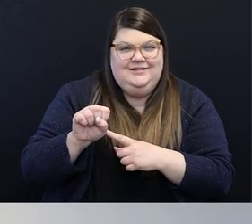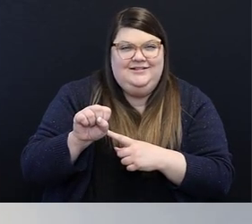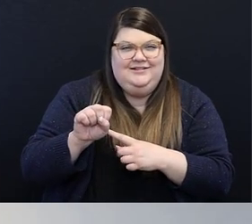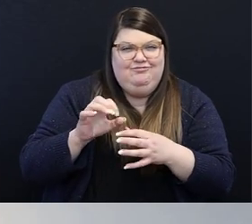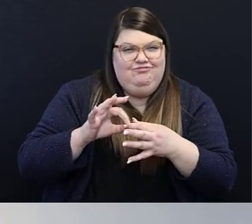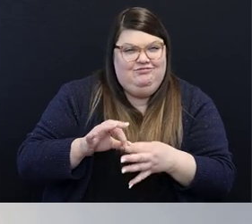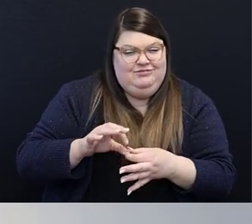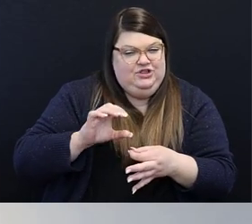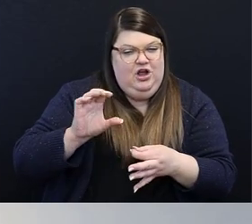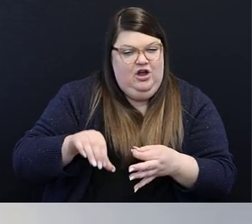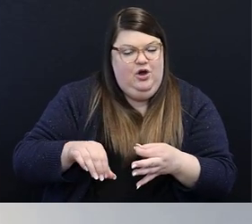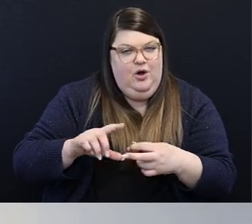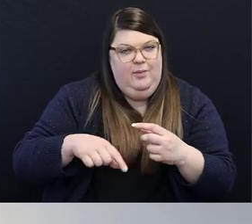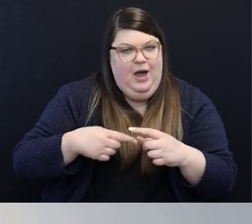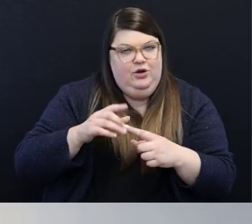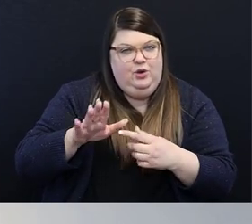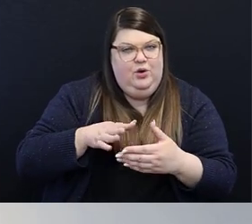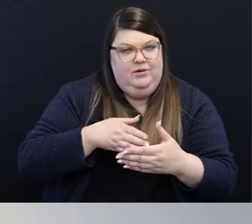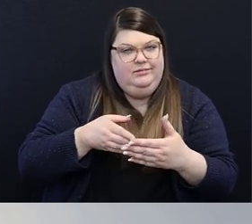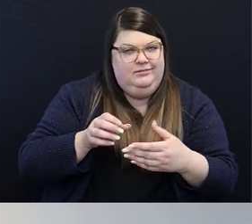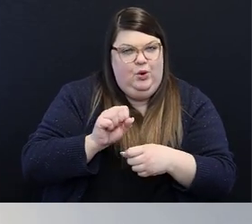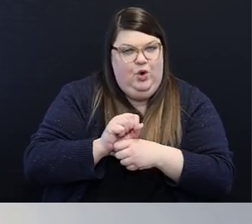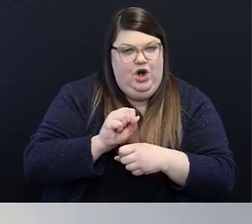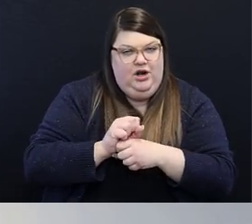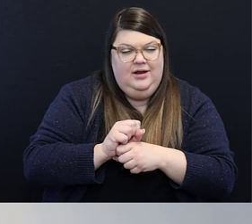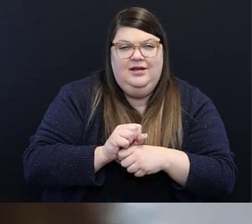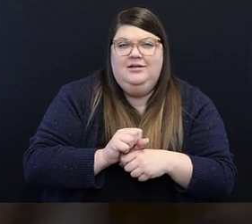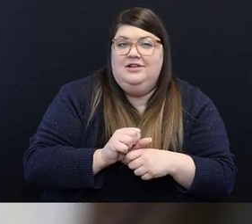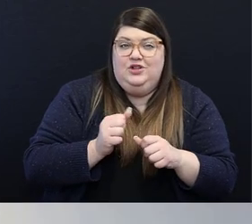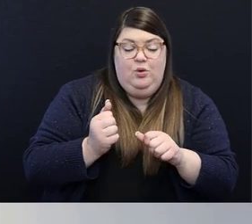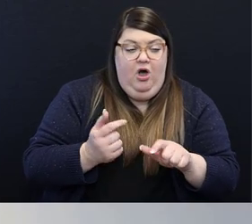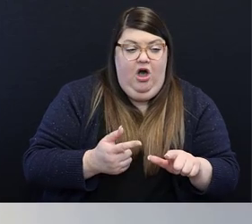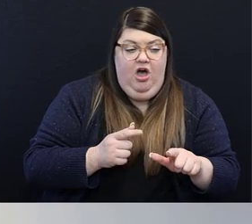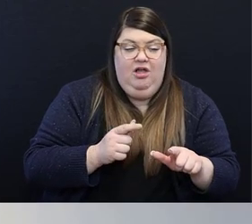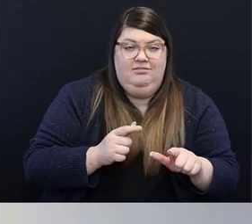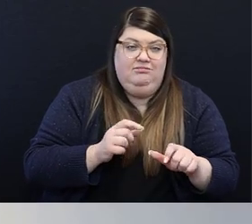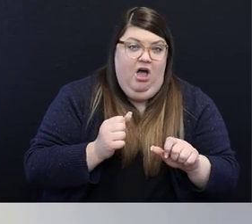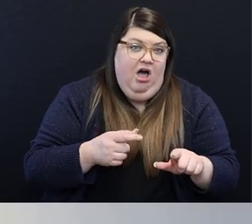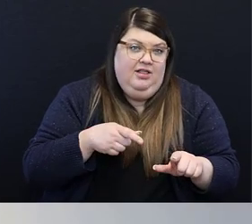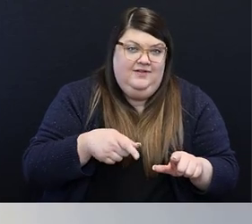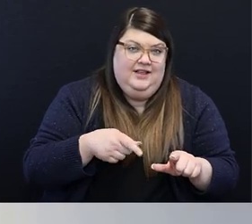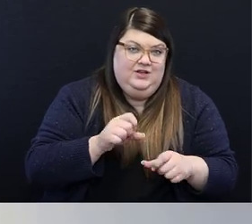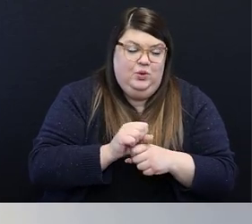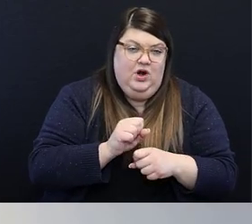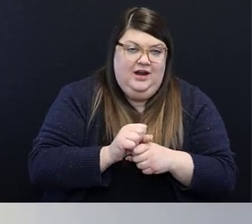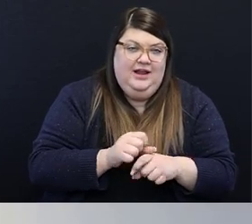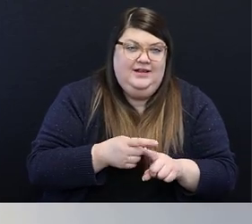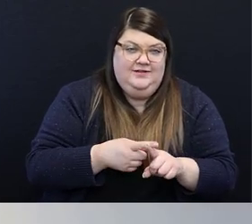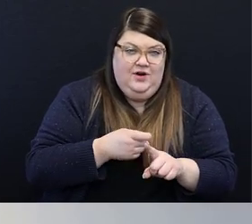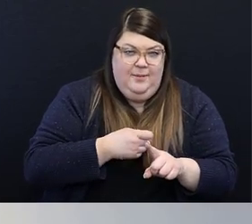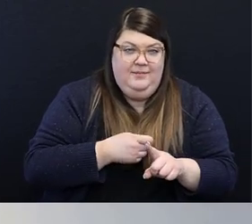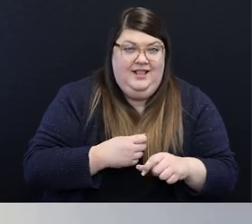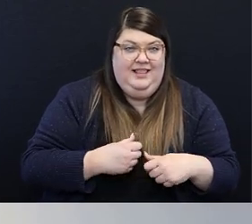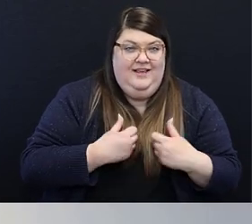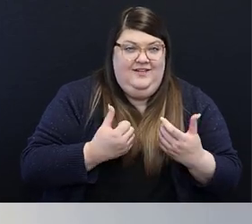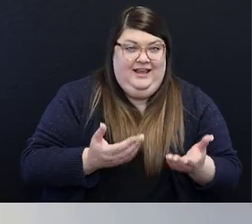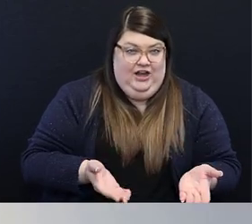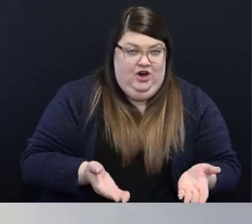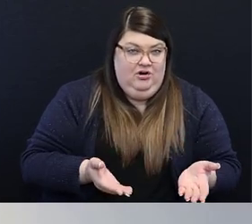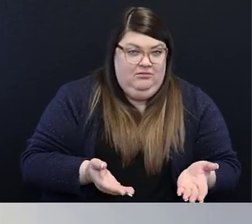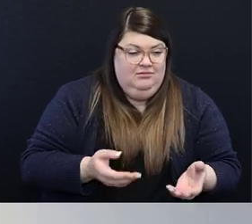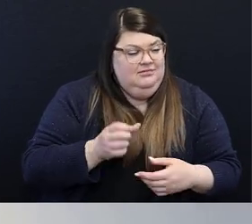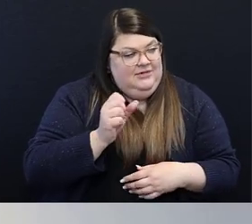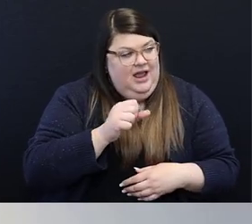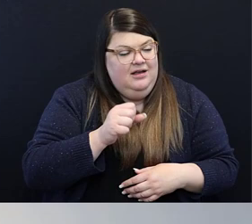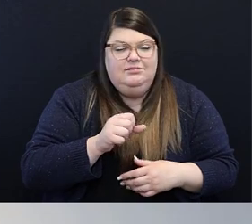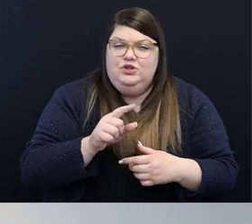if you could talk a little bit. I mean, all of this work, right? Or yes, all of this work is from living here, while living